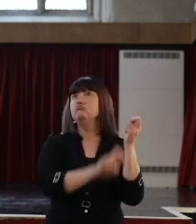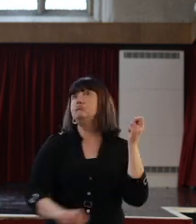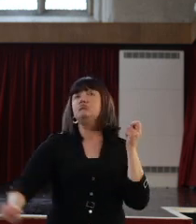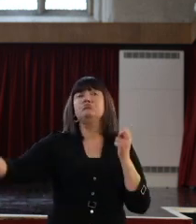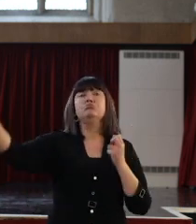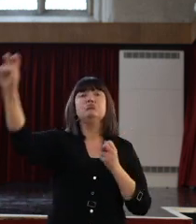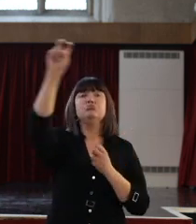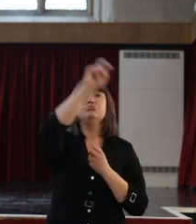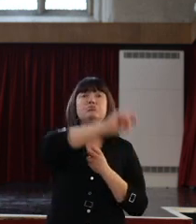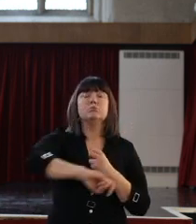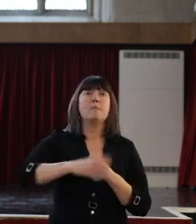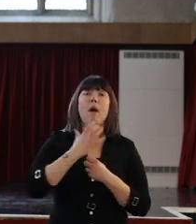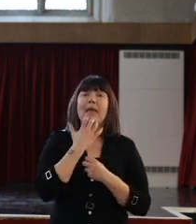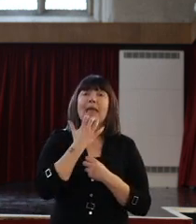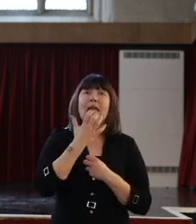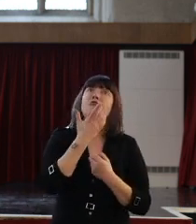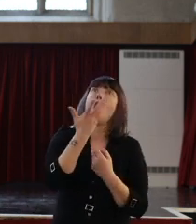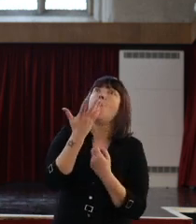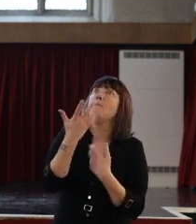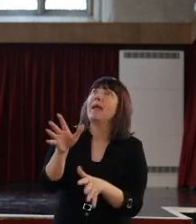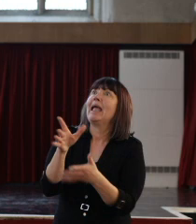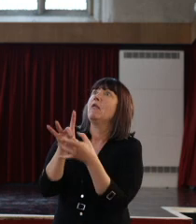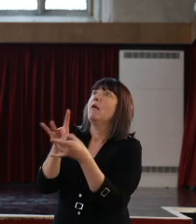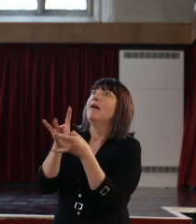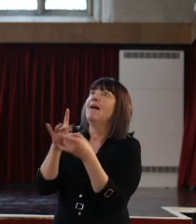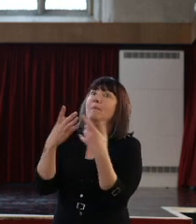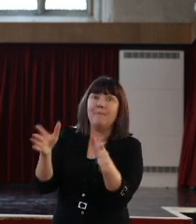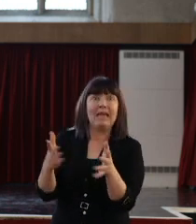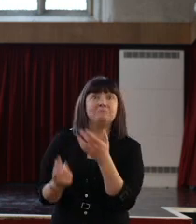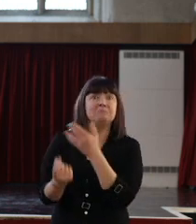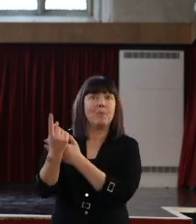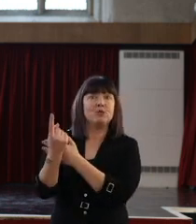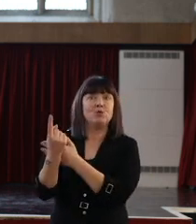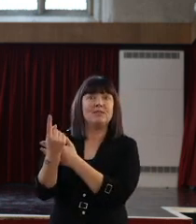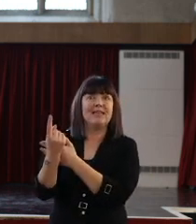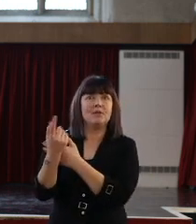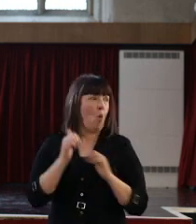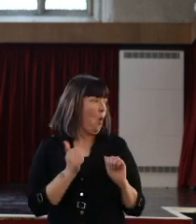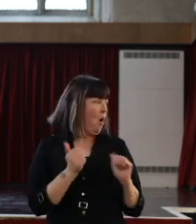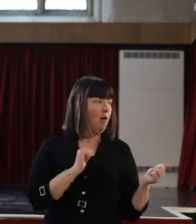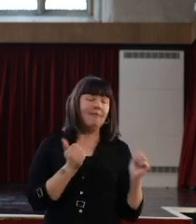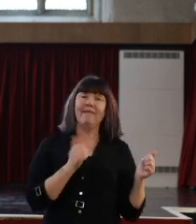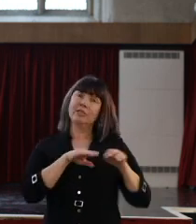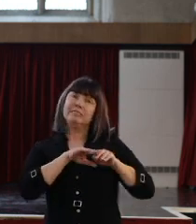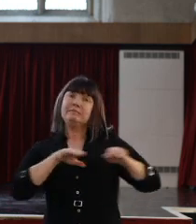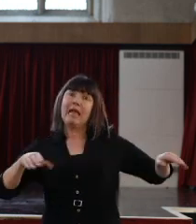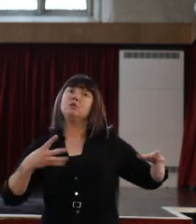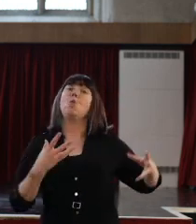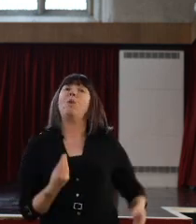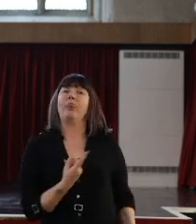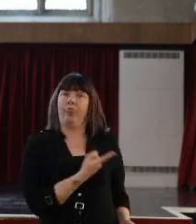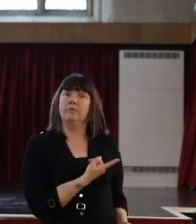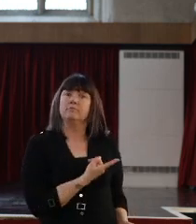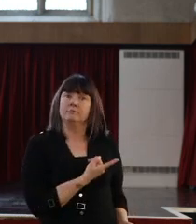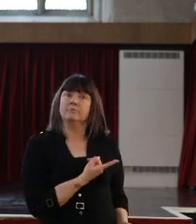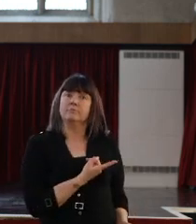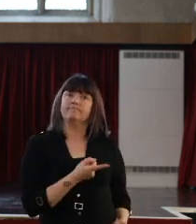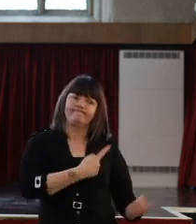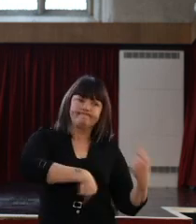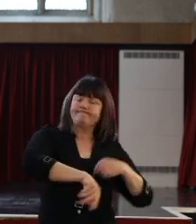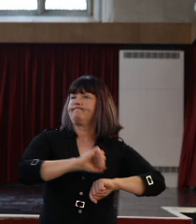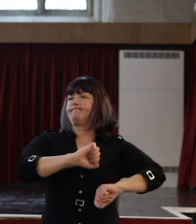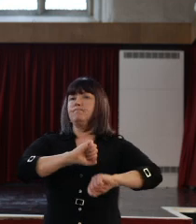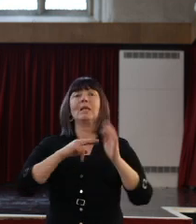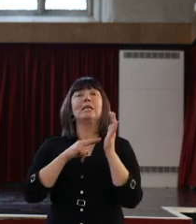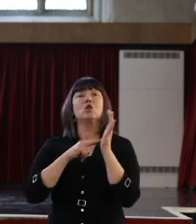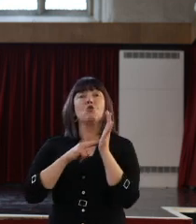comedy heroes, and I've been lucky enough to write for some of them and share a stage with 1 or 2 others. And now in Norwich, the Nimmo Twins are